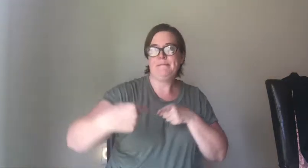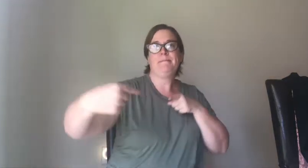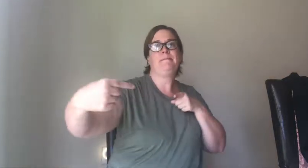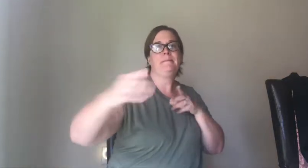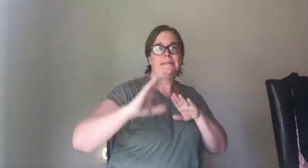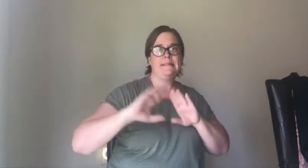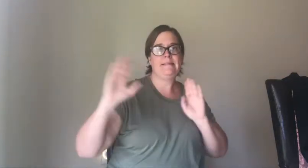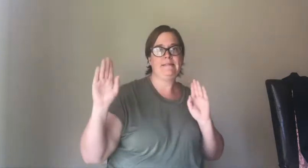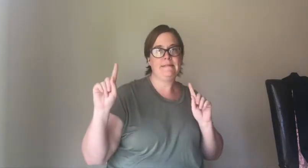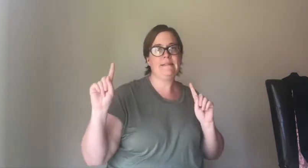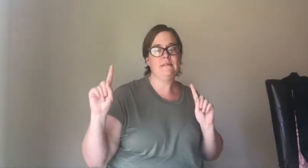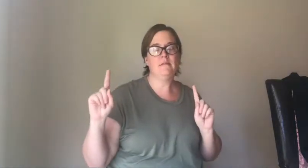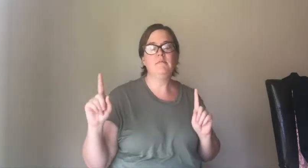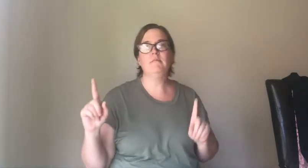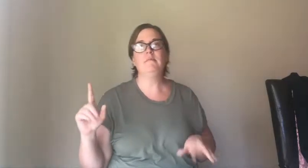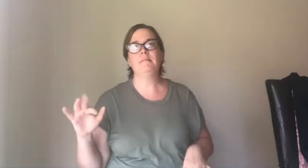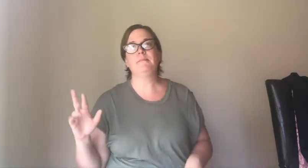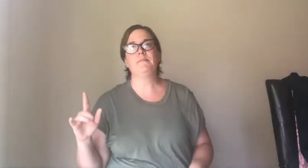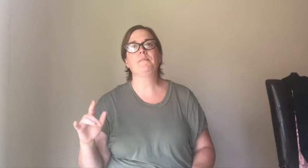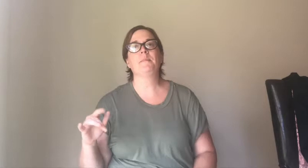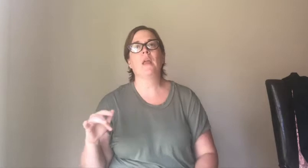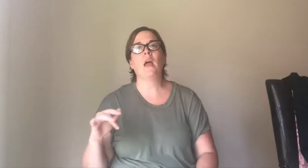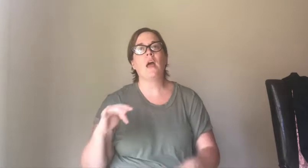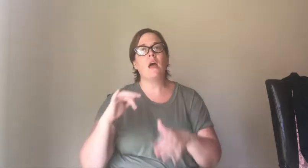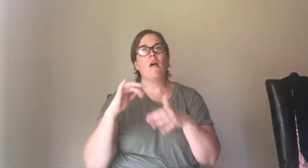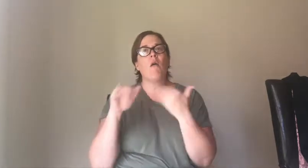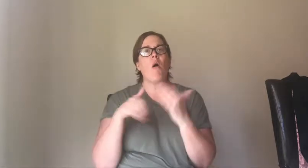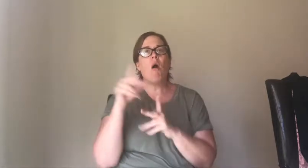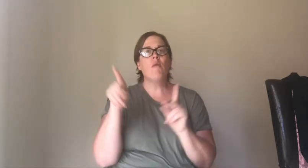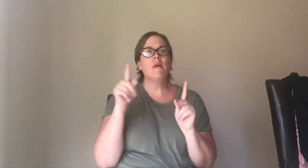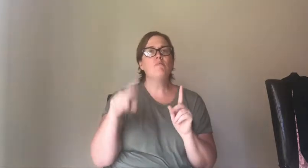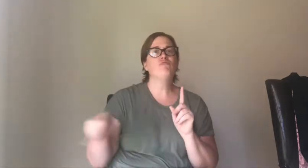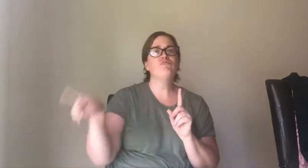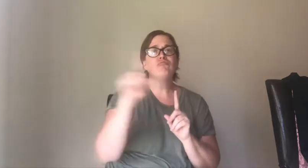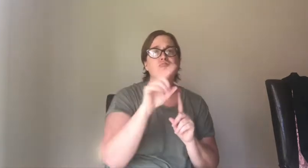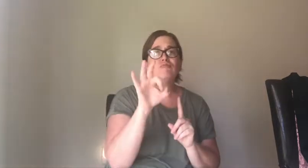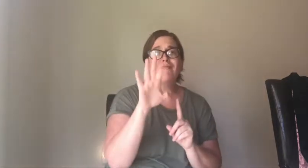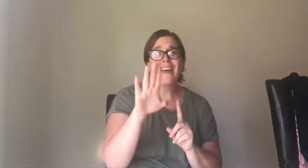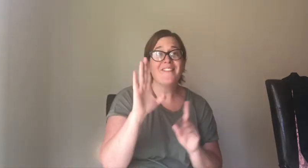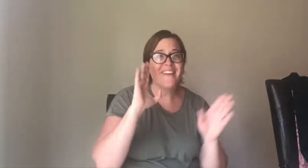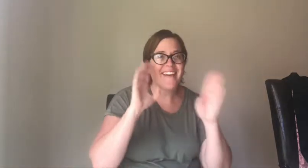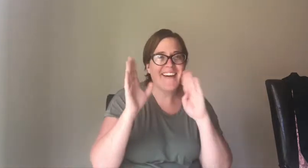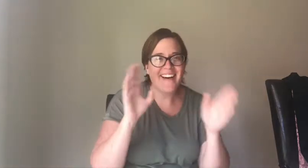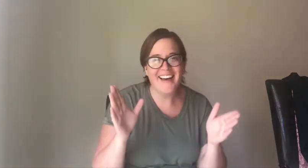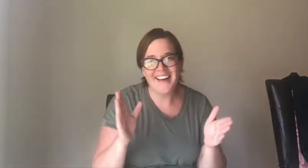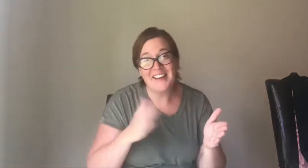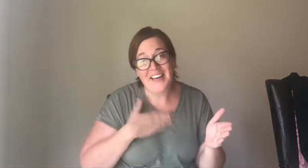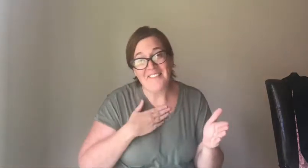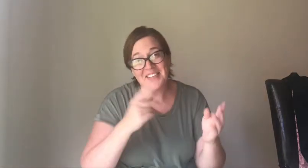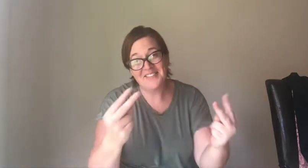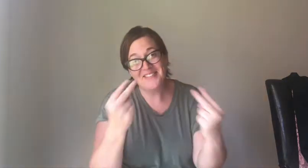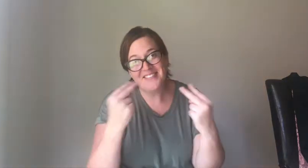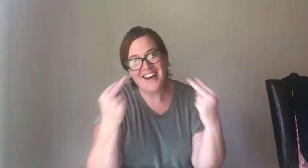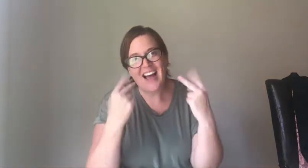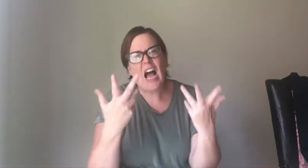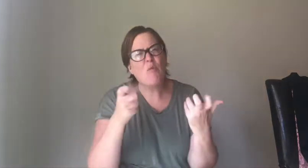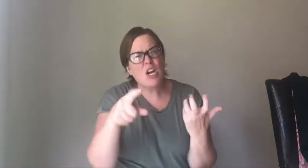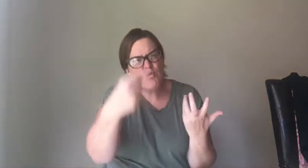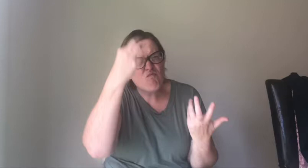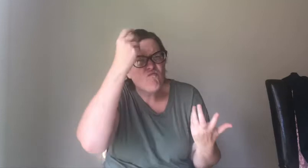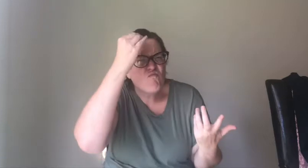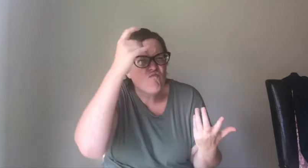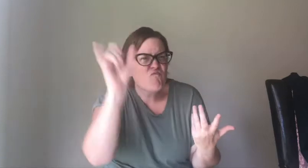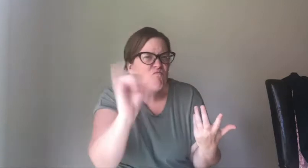going to look at this very famous story in the Bible. And so the question that Daniel finds himself facing as we enter into this story is the